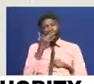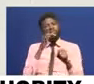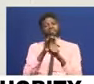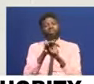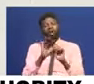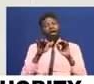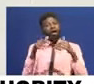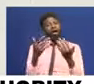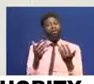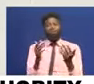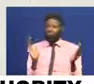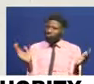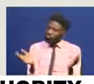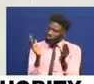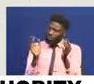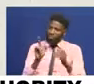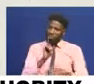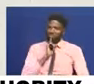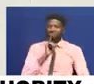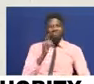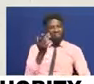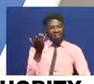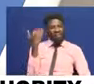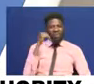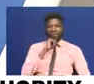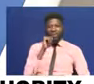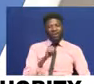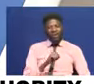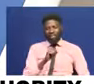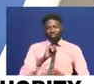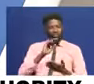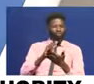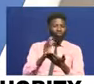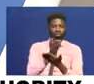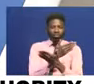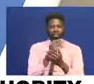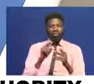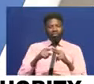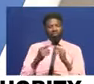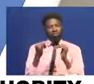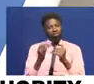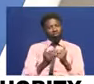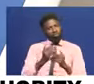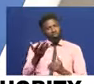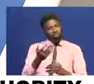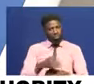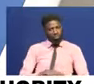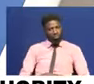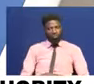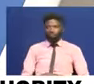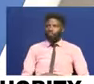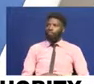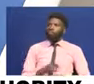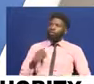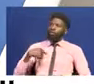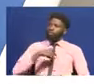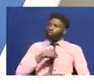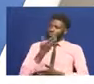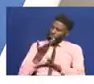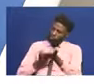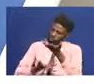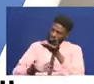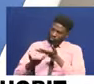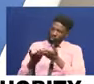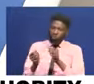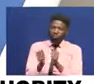clean slate, and we can work together? We have engaged the healthcare providers to the extent that we can, especially when running such a